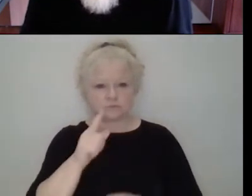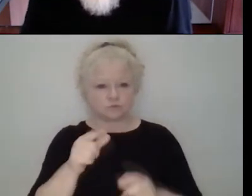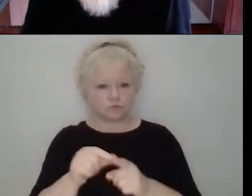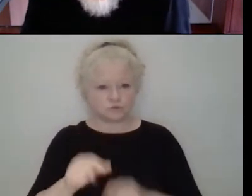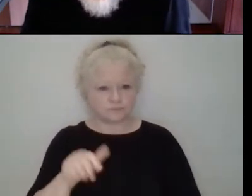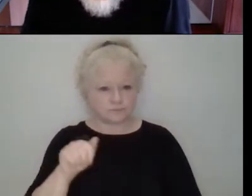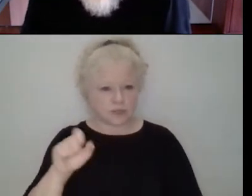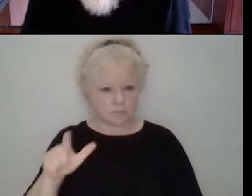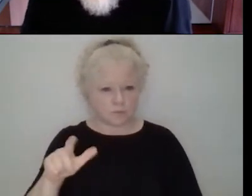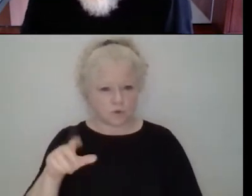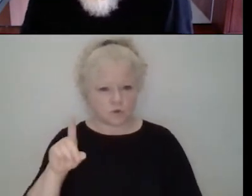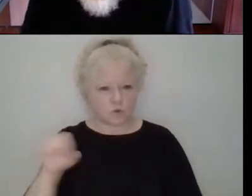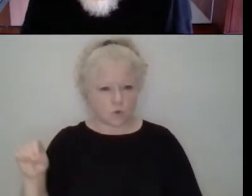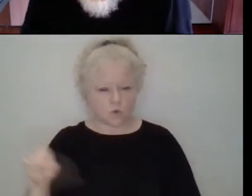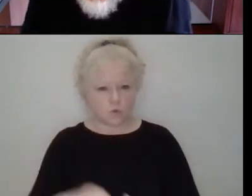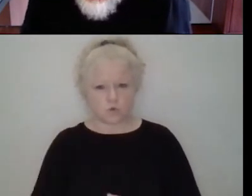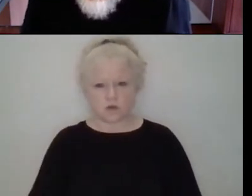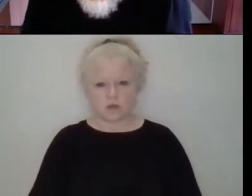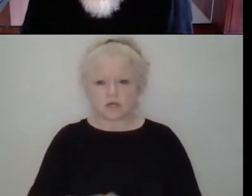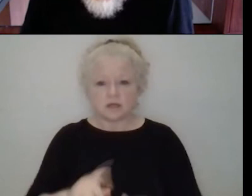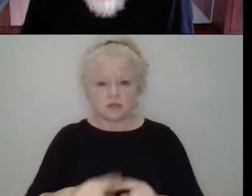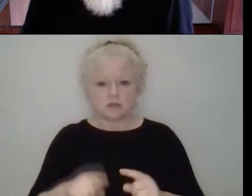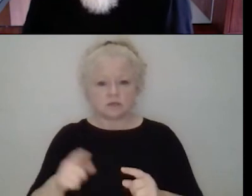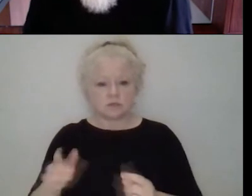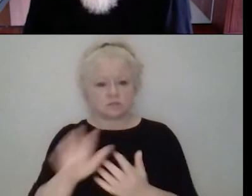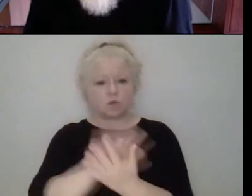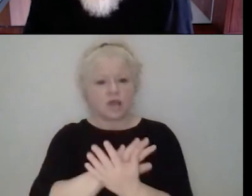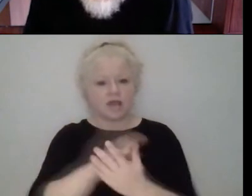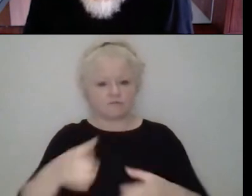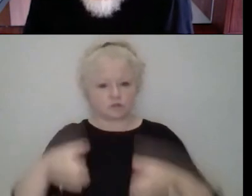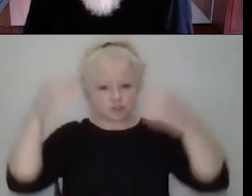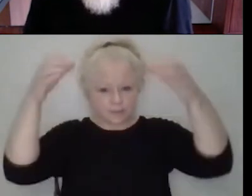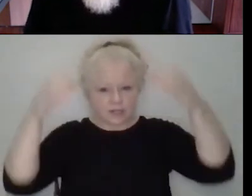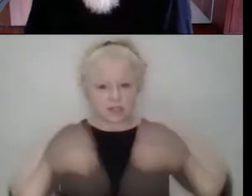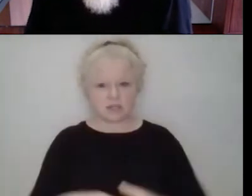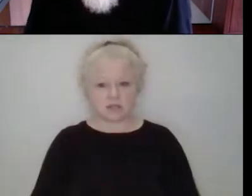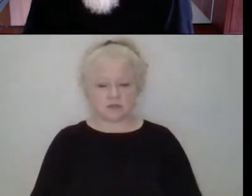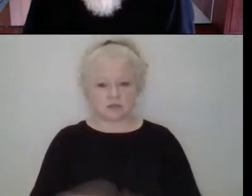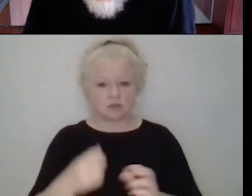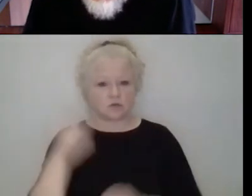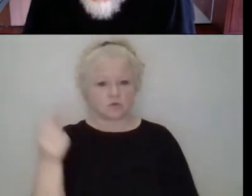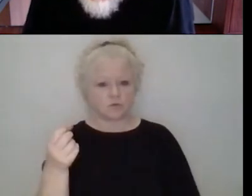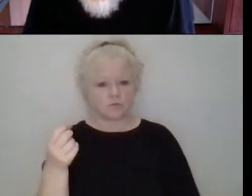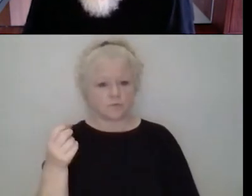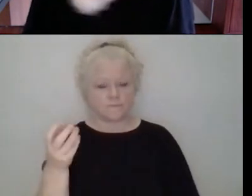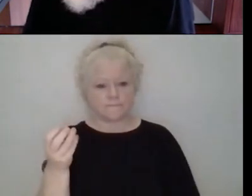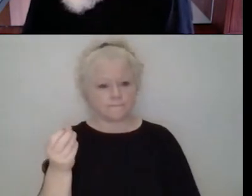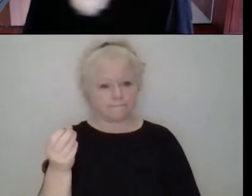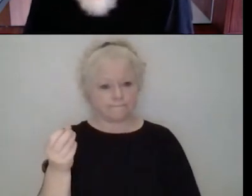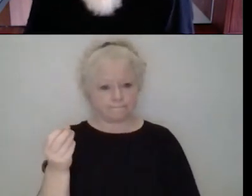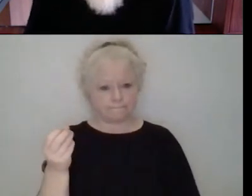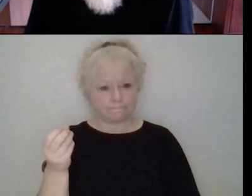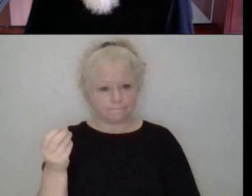And they cover, one of them covers the chimney of the teppanyaki, and the other one is it holds